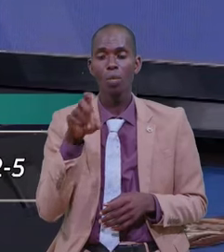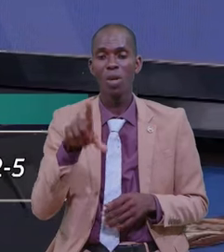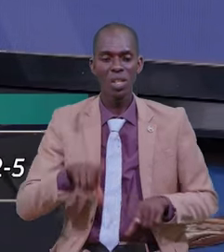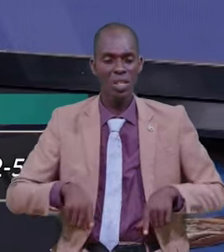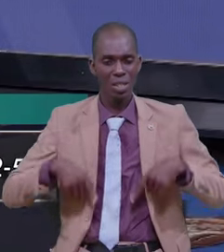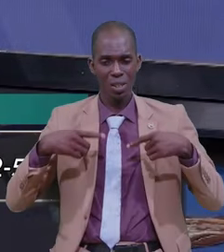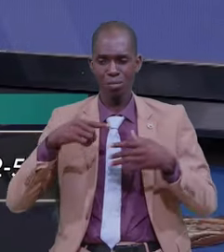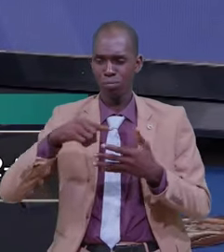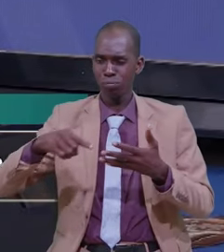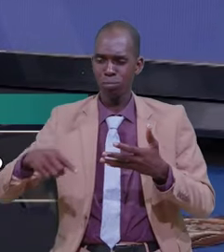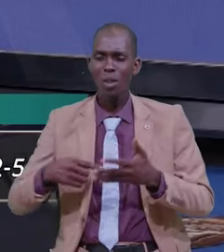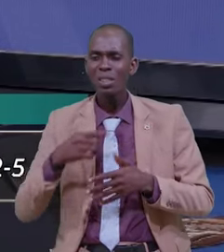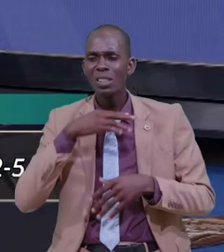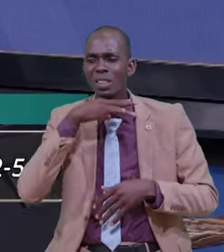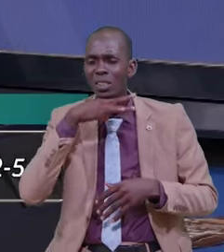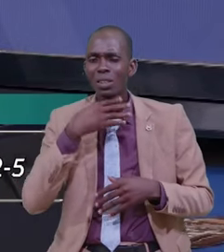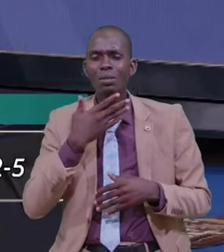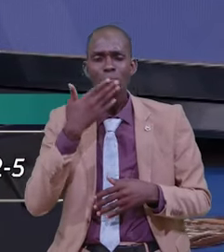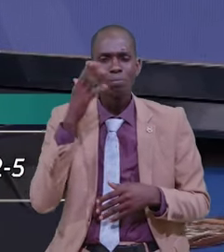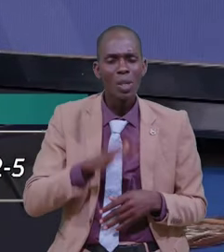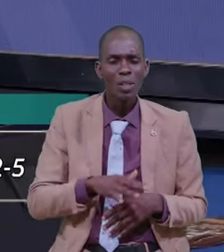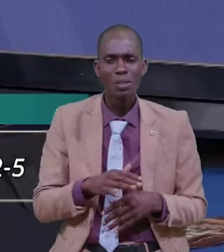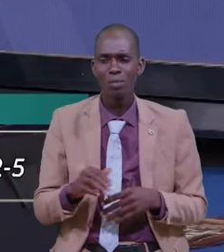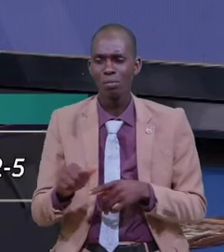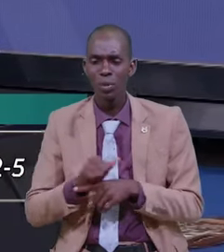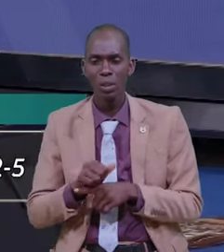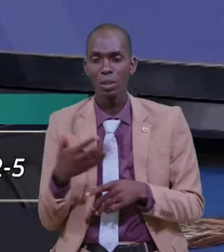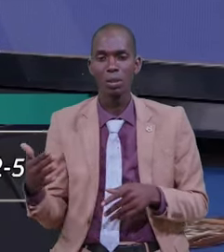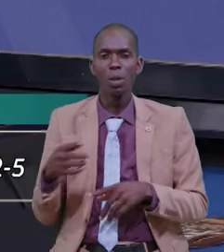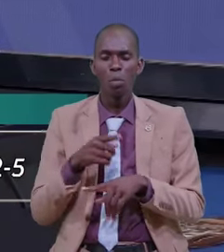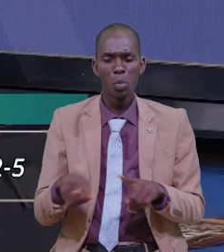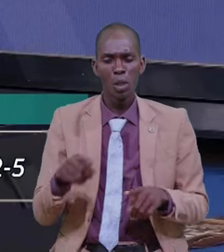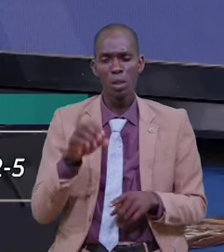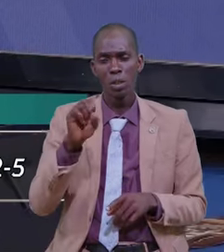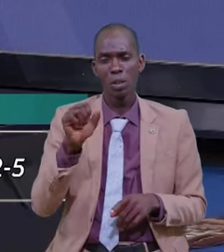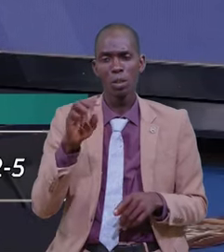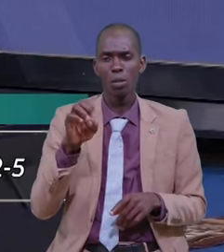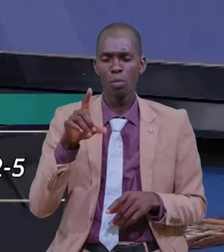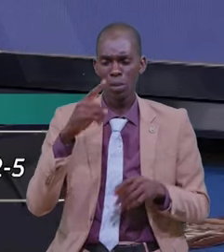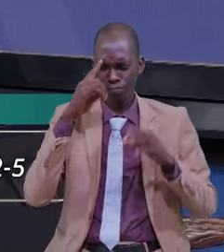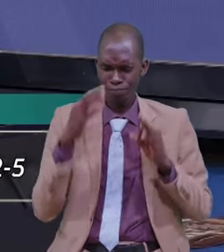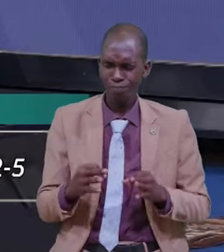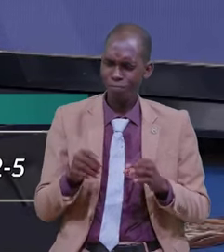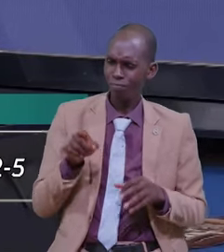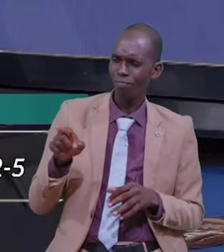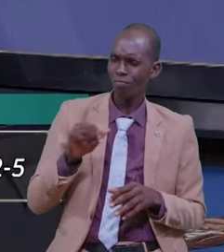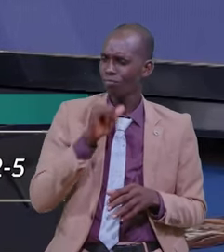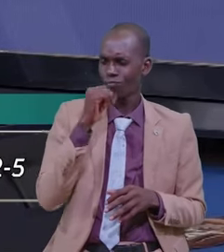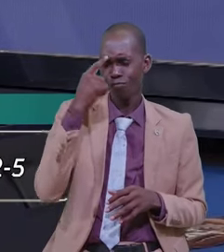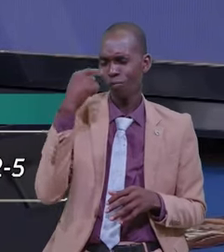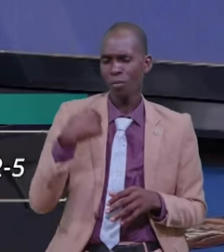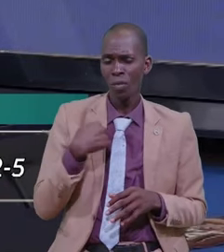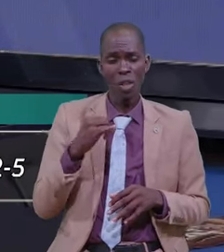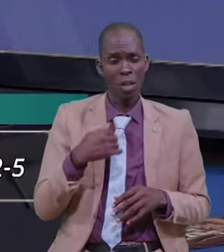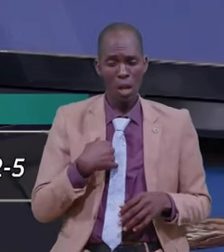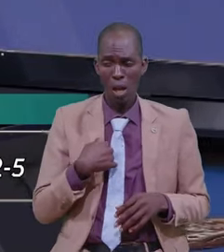mind, that's not for me. I see the dog eating vomit, but that's not for me.